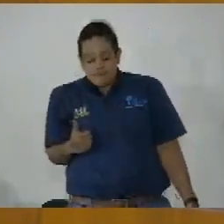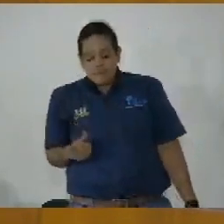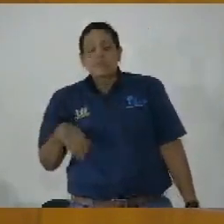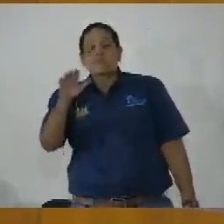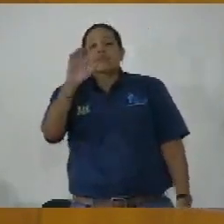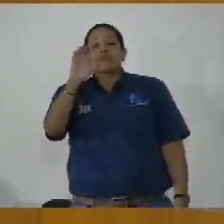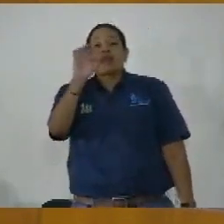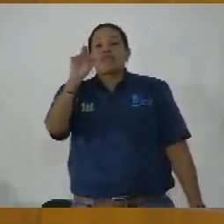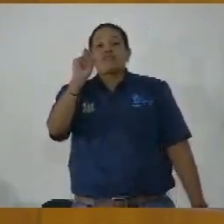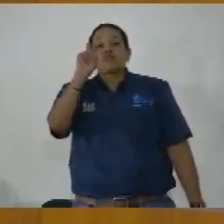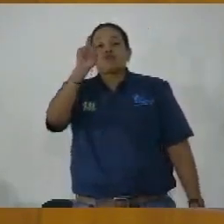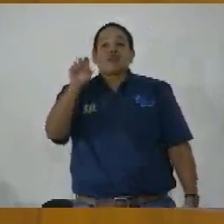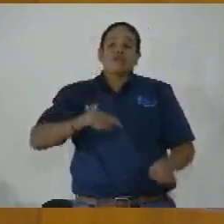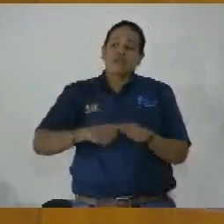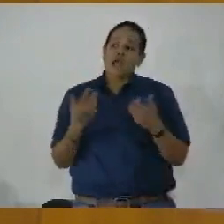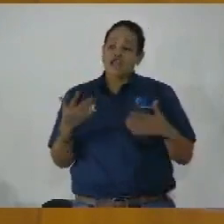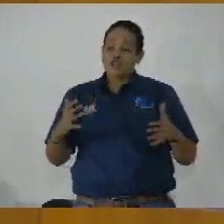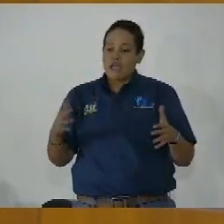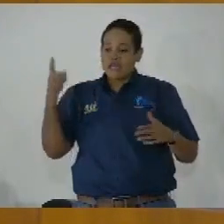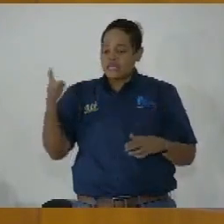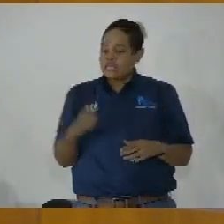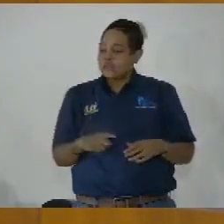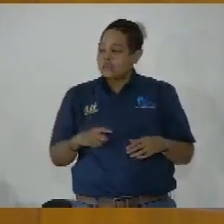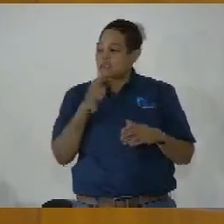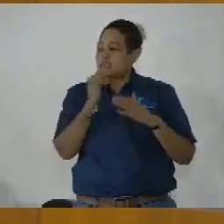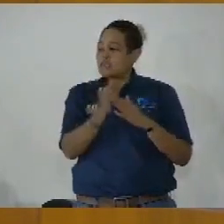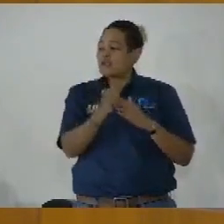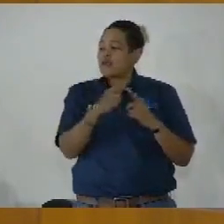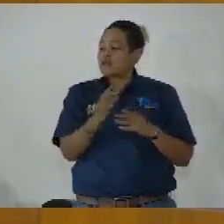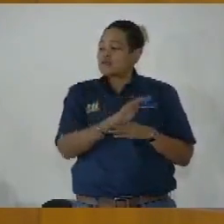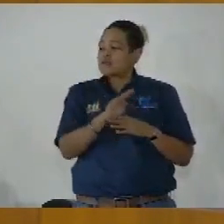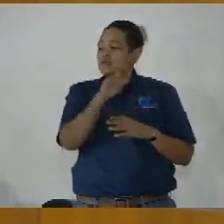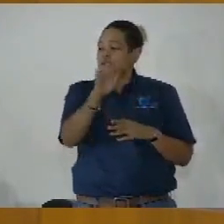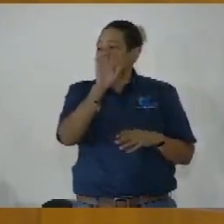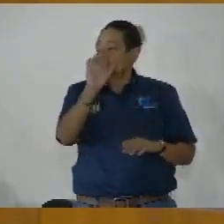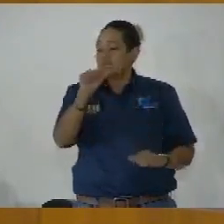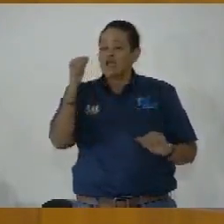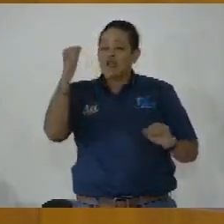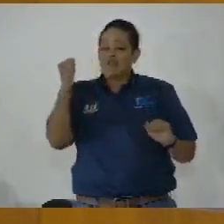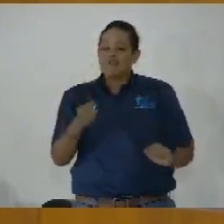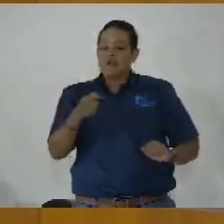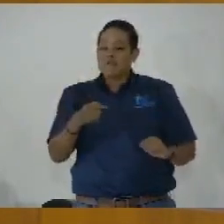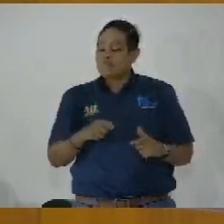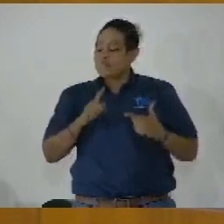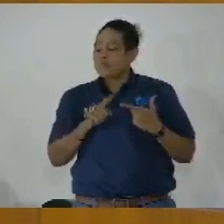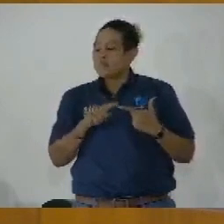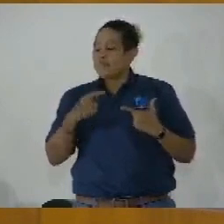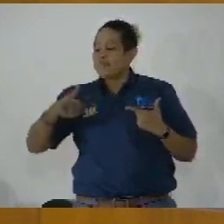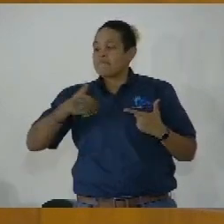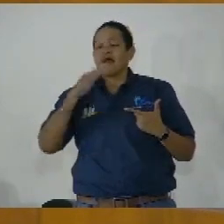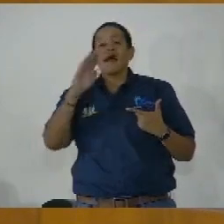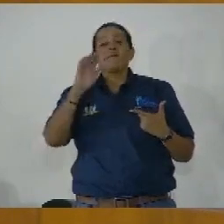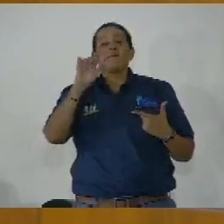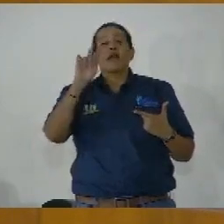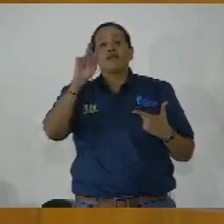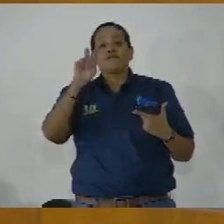Everest Drive, which started already. The leader of opposition business can confirm. Then we're going to have Bellevue